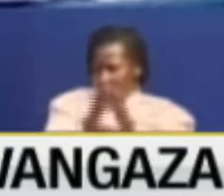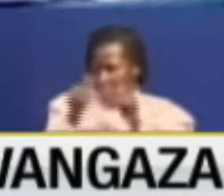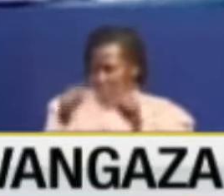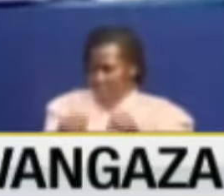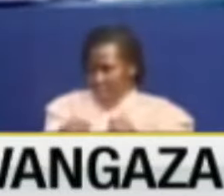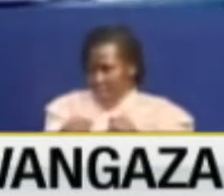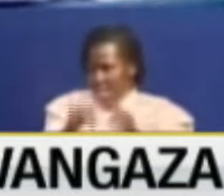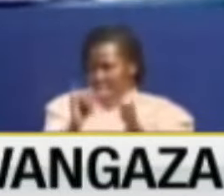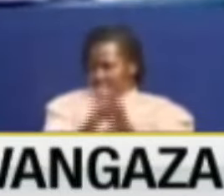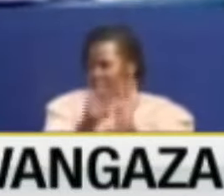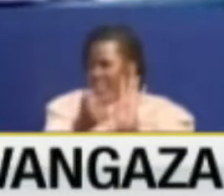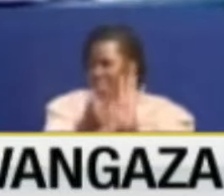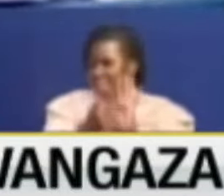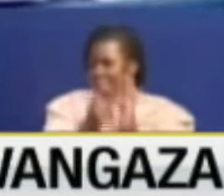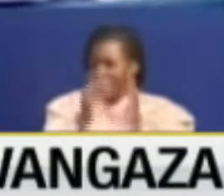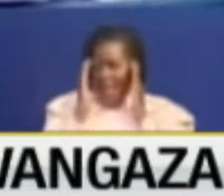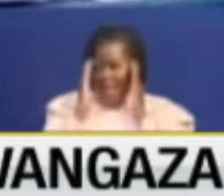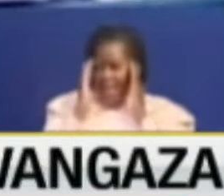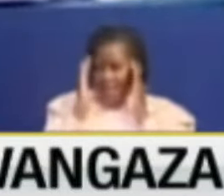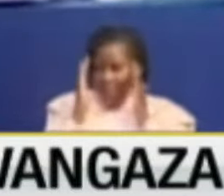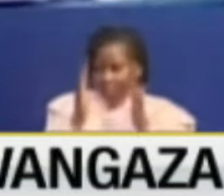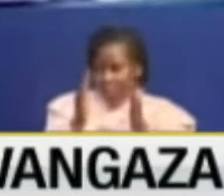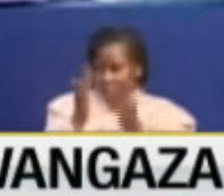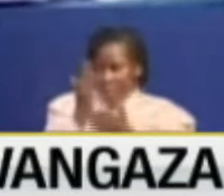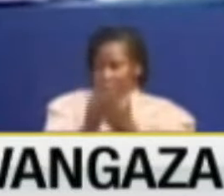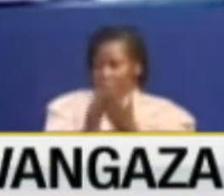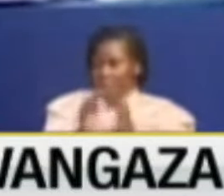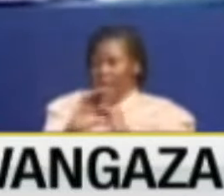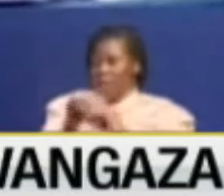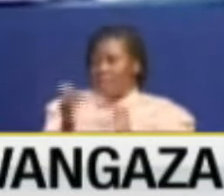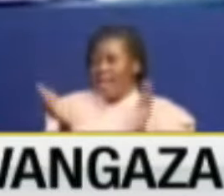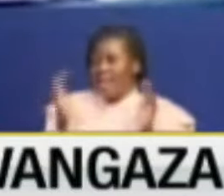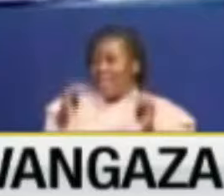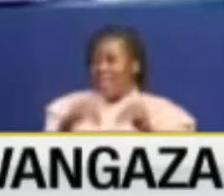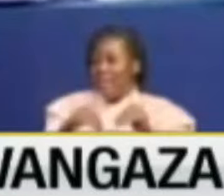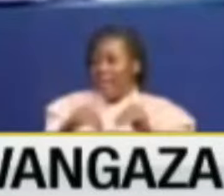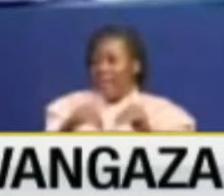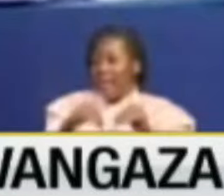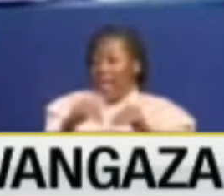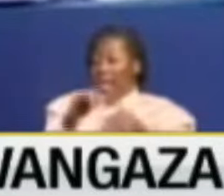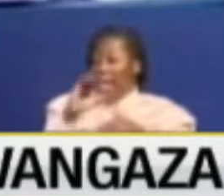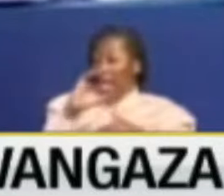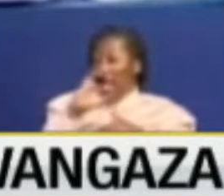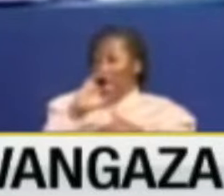That determination on the part of the County Assembly either